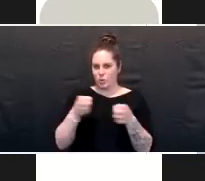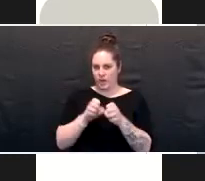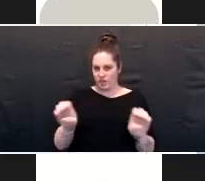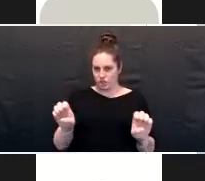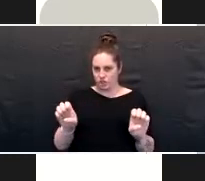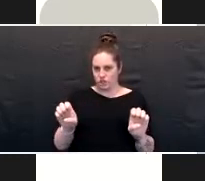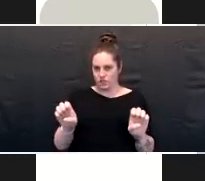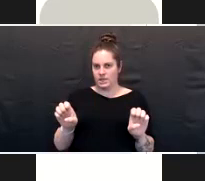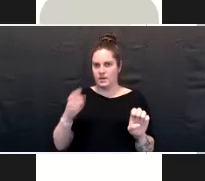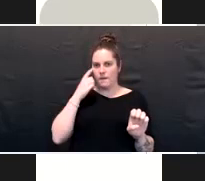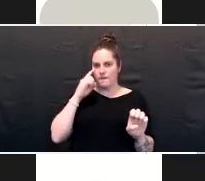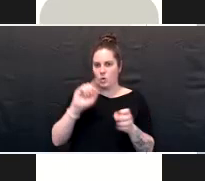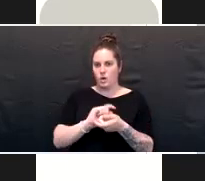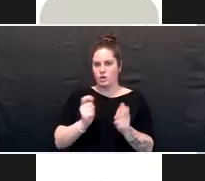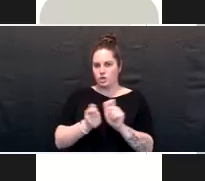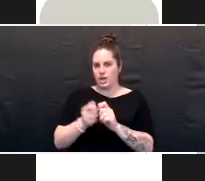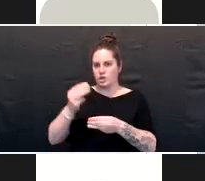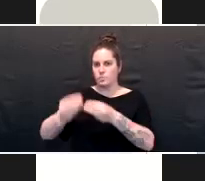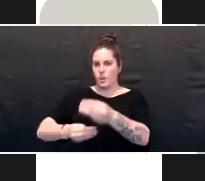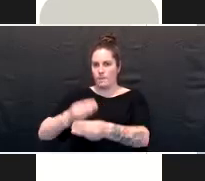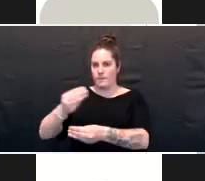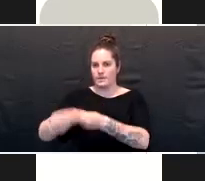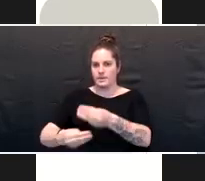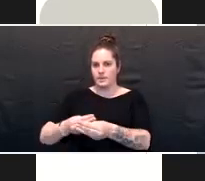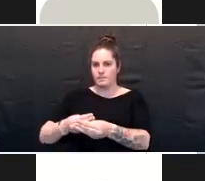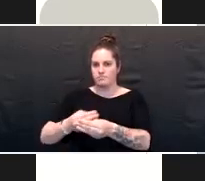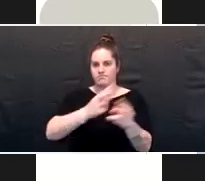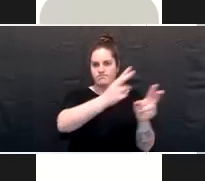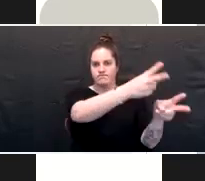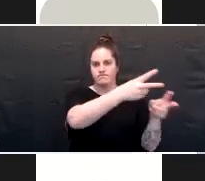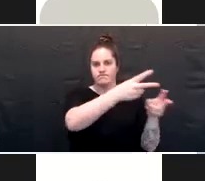change in momentum came right out of Newton's second law.